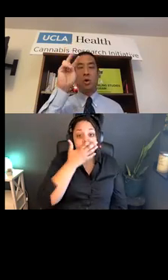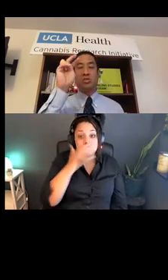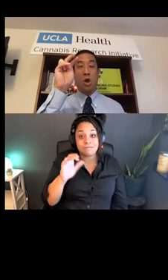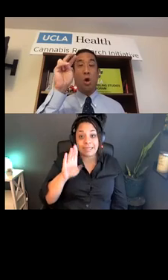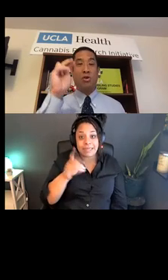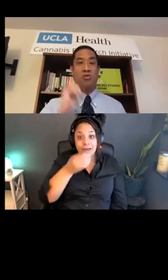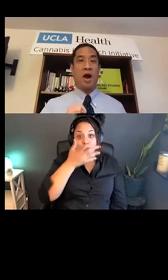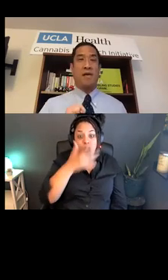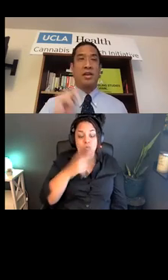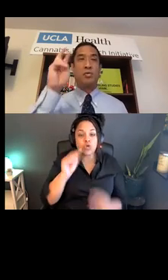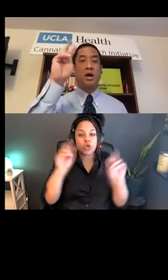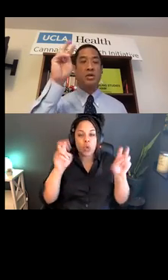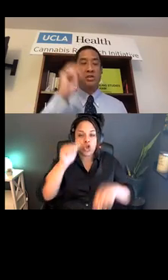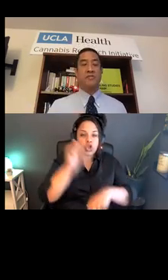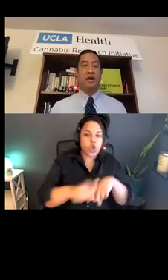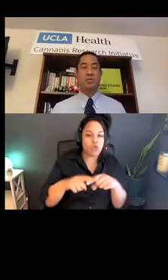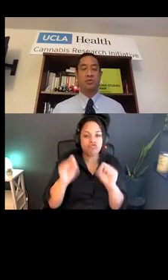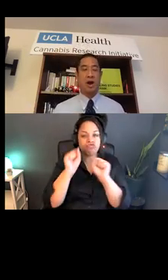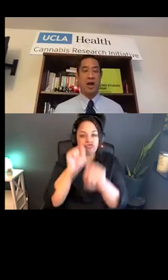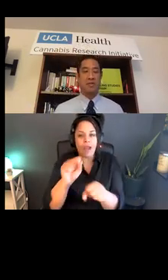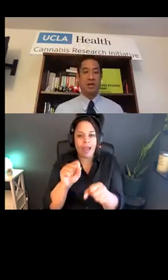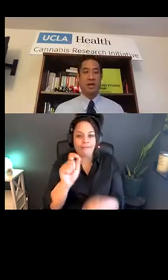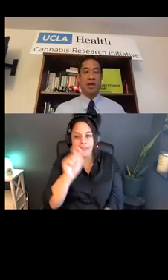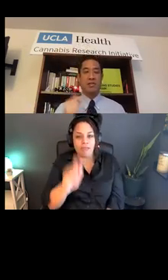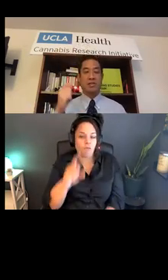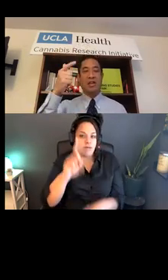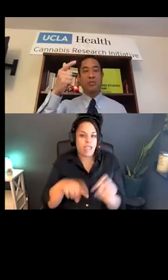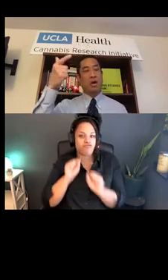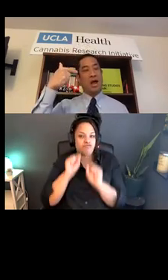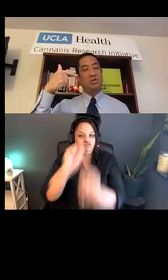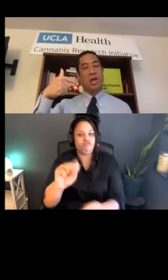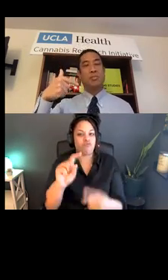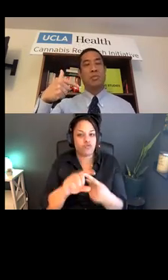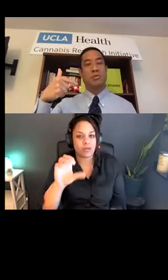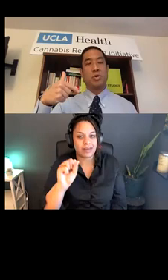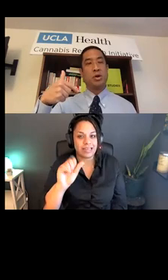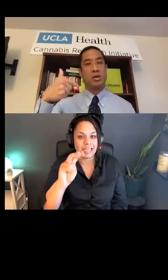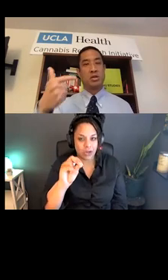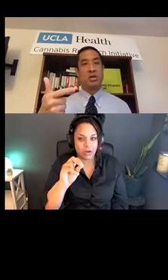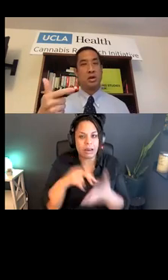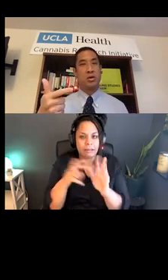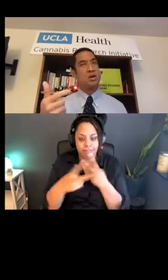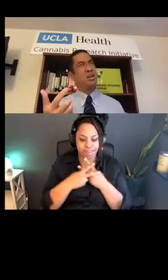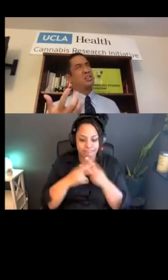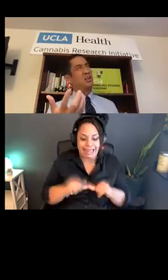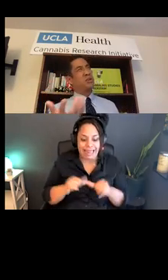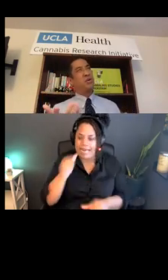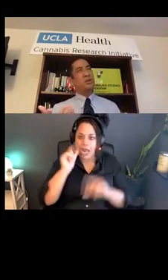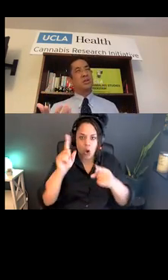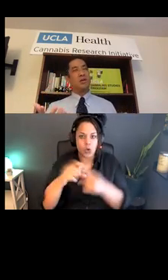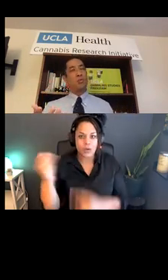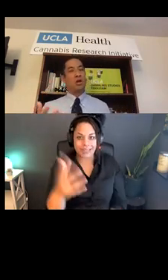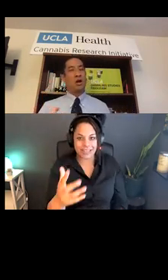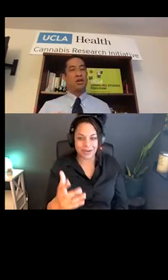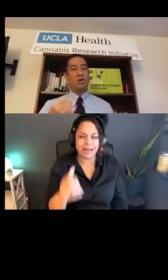too, quote, stoned to drive, and it would be unsafe for him to drive. And that's what actually kept him from going to the casino. So it really